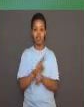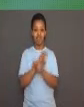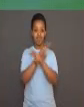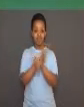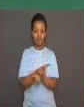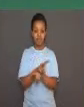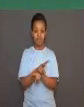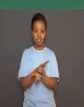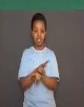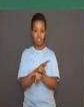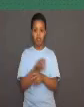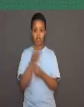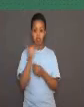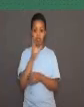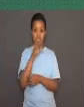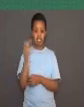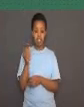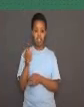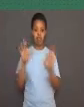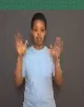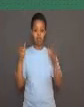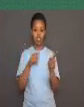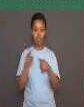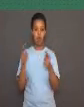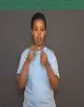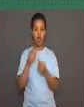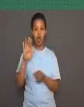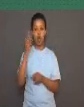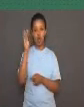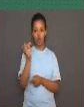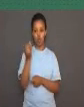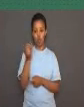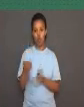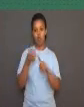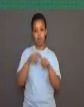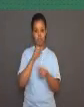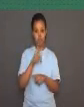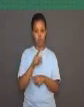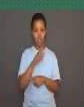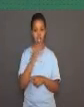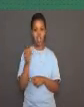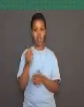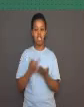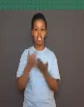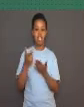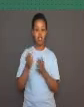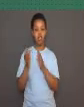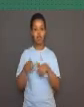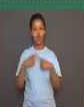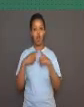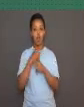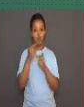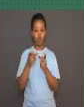nests. You may also have listed that insects defend their nests and fight